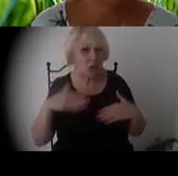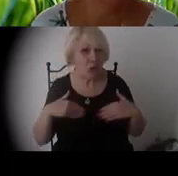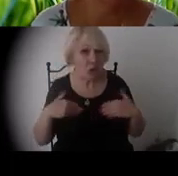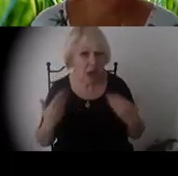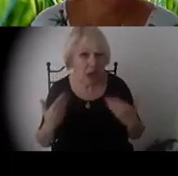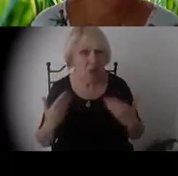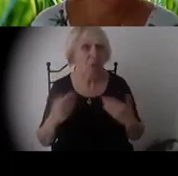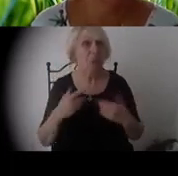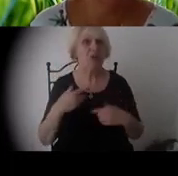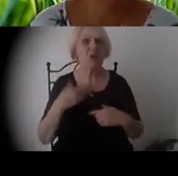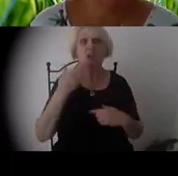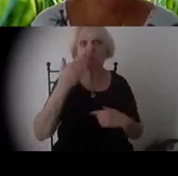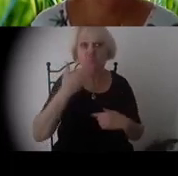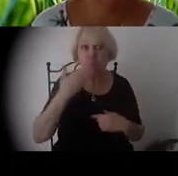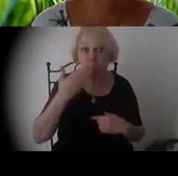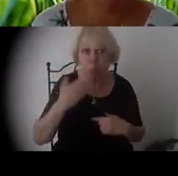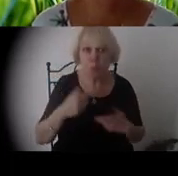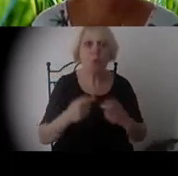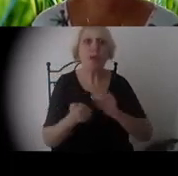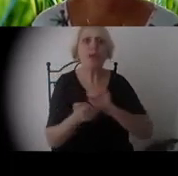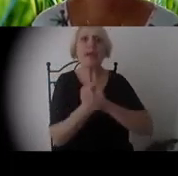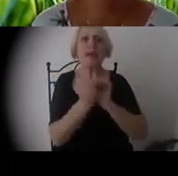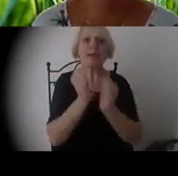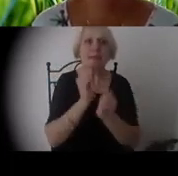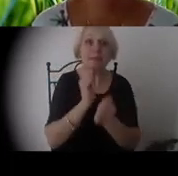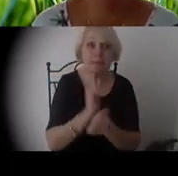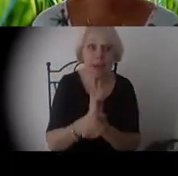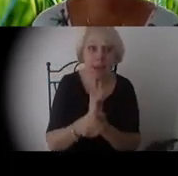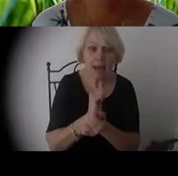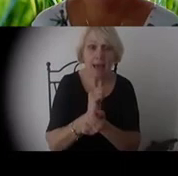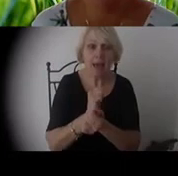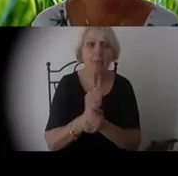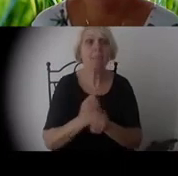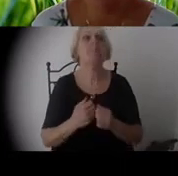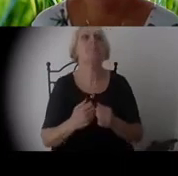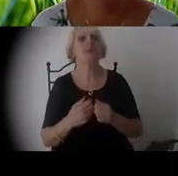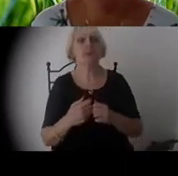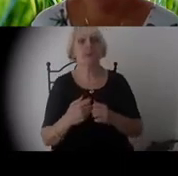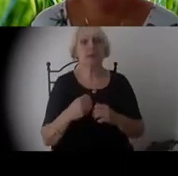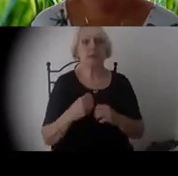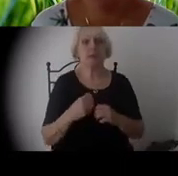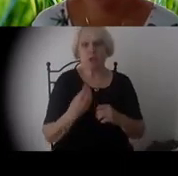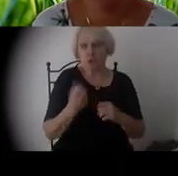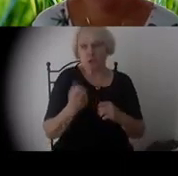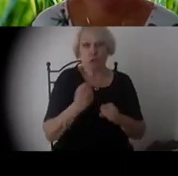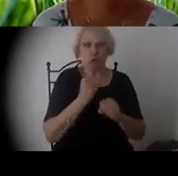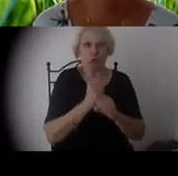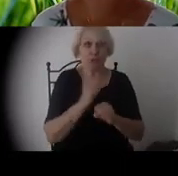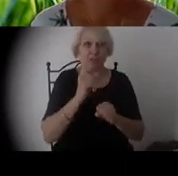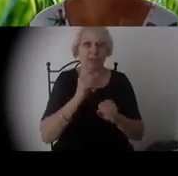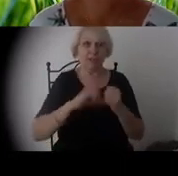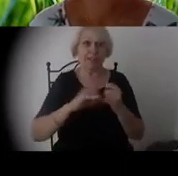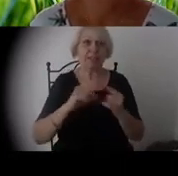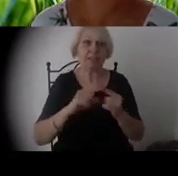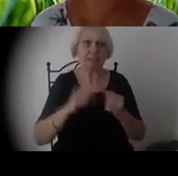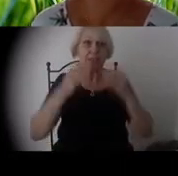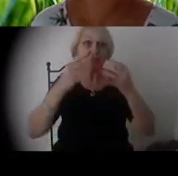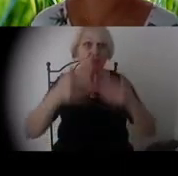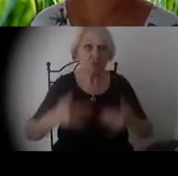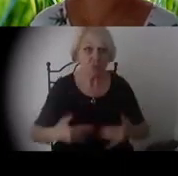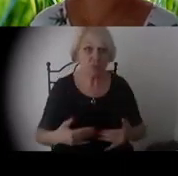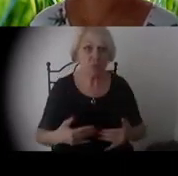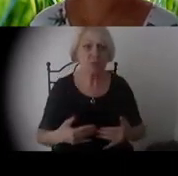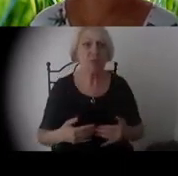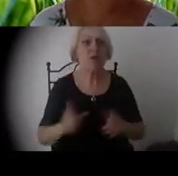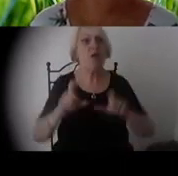about school exams. We know the issues they've had with A-level results. We've got GCSE results coming out shortly.